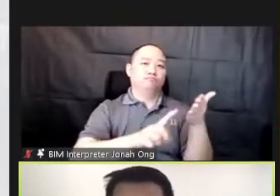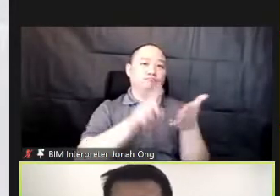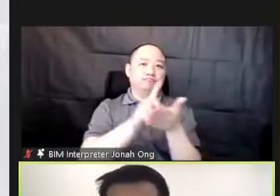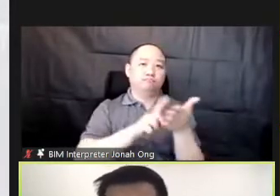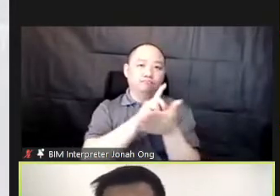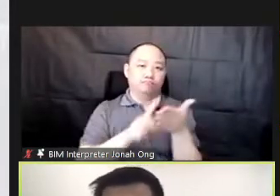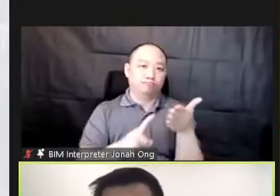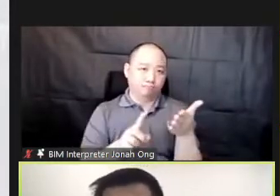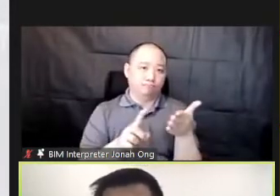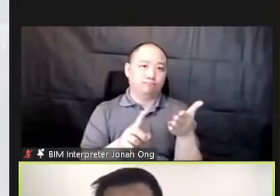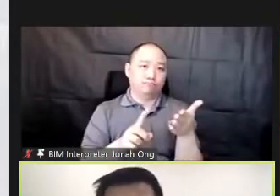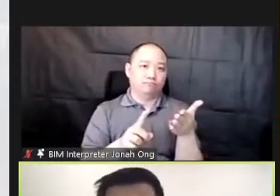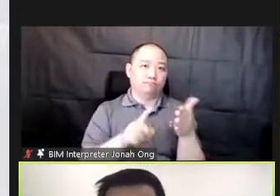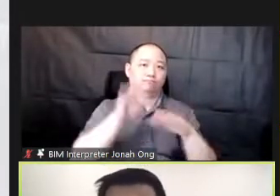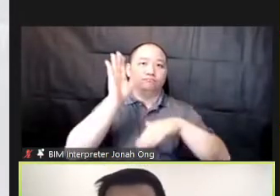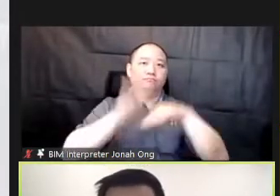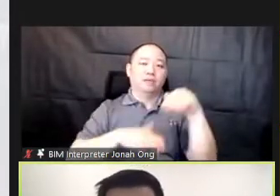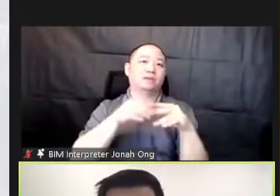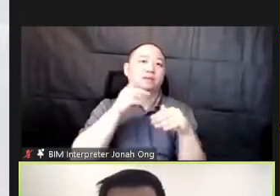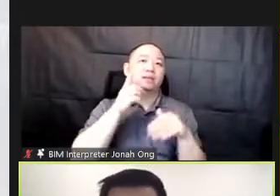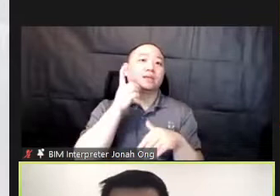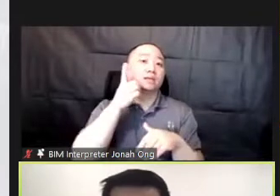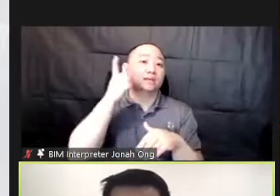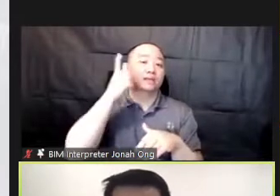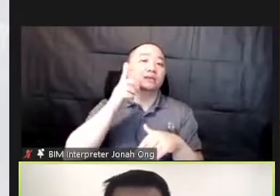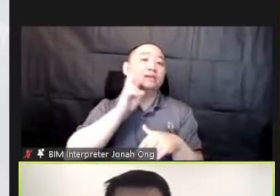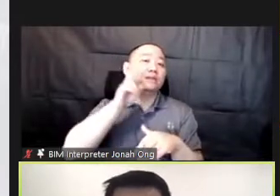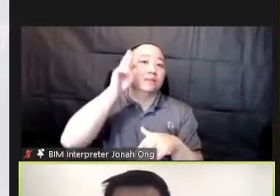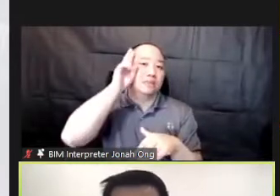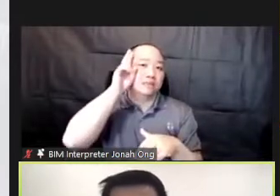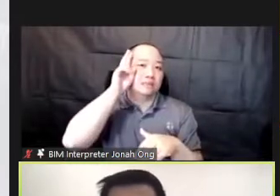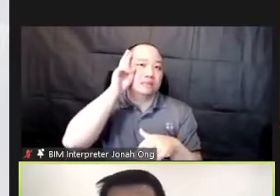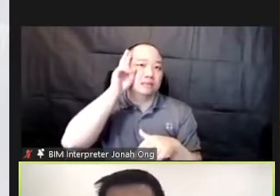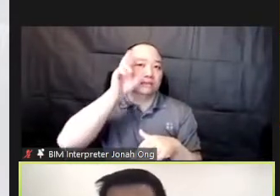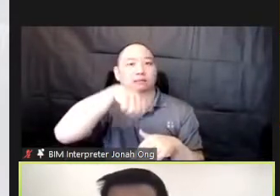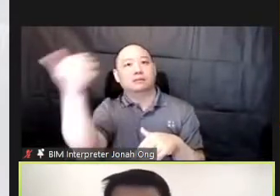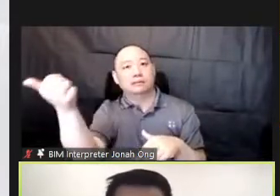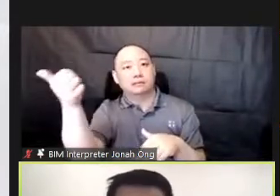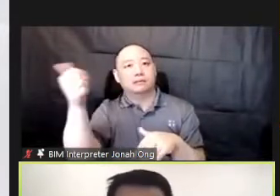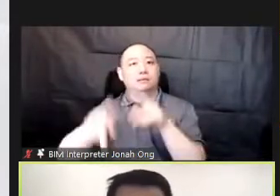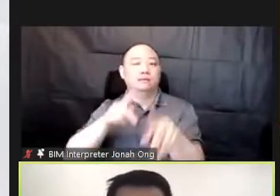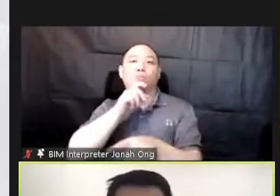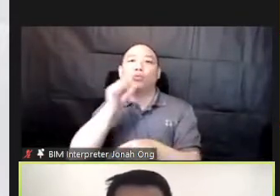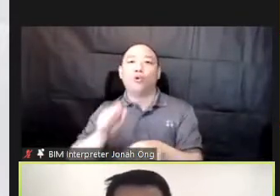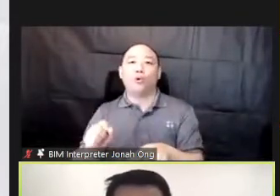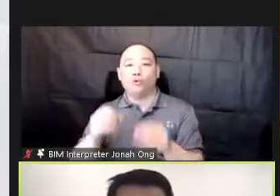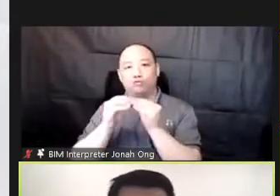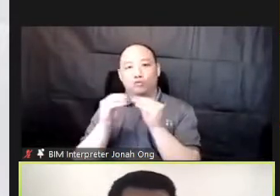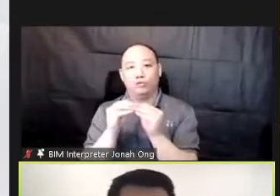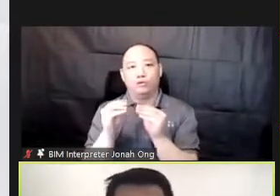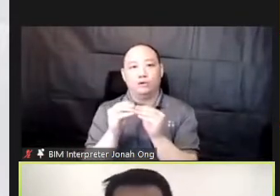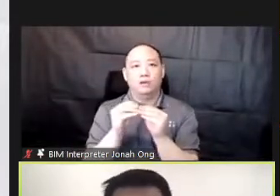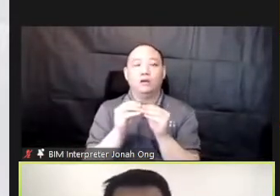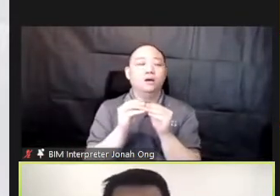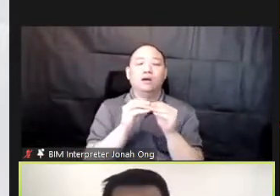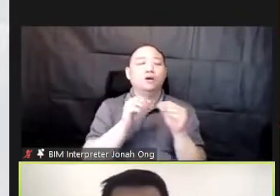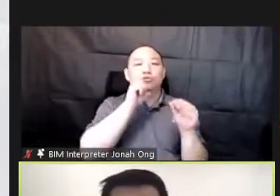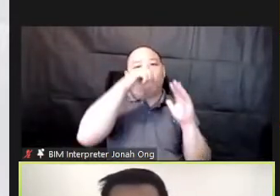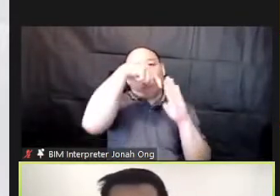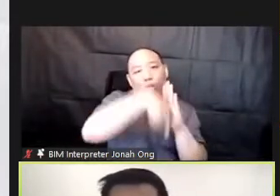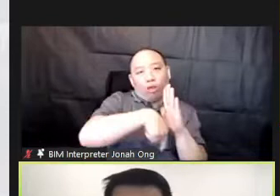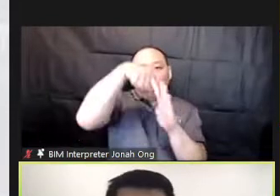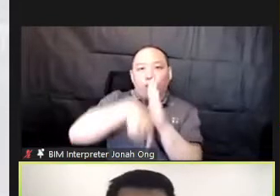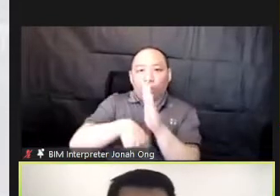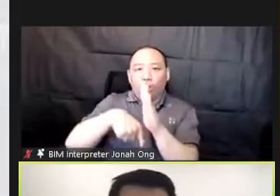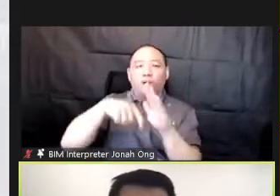older peers. So we know the issue is getting worse to some extent. And I'm not going to go deep into exactly the issue today,